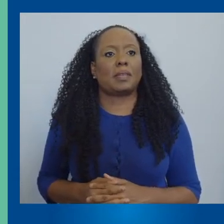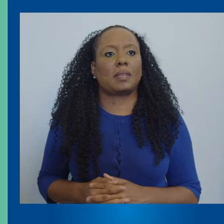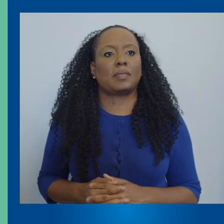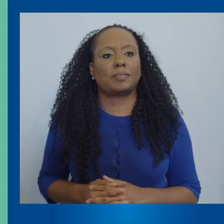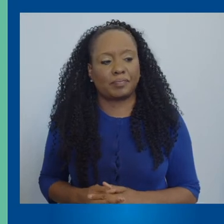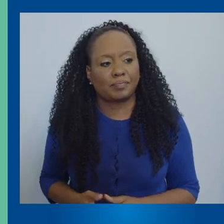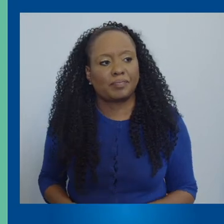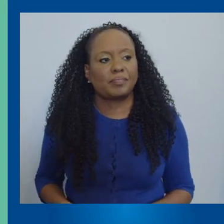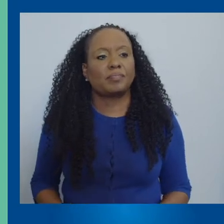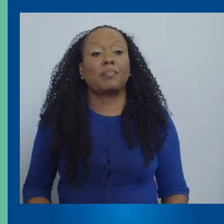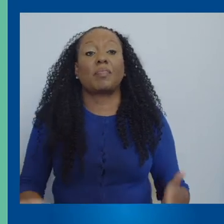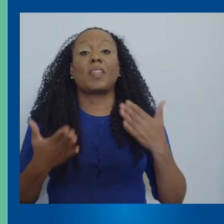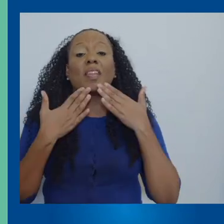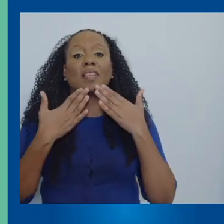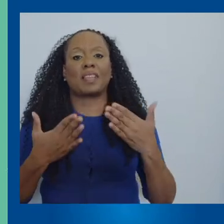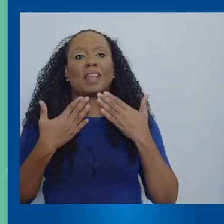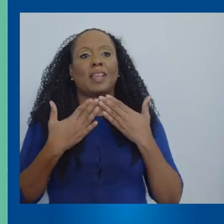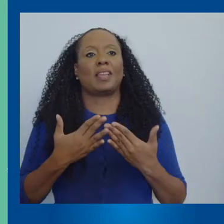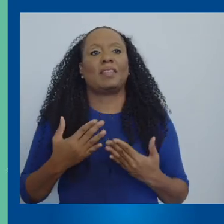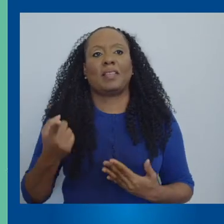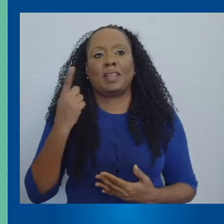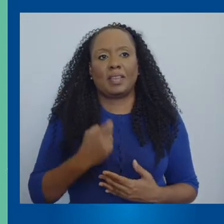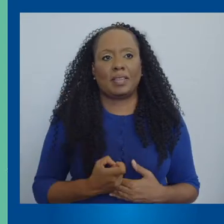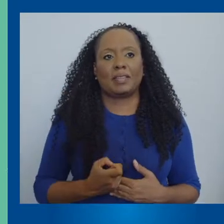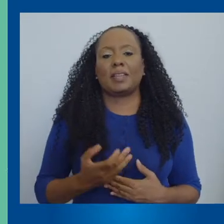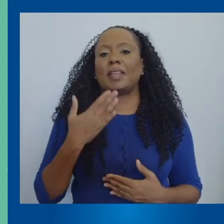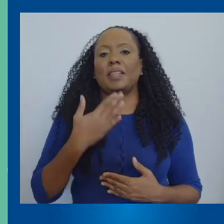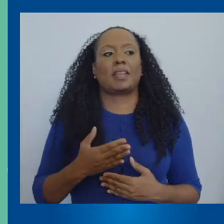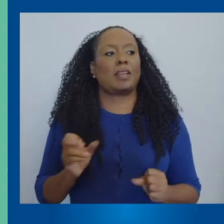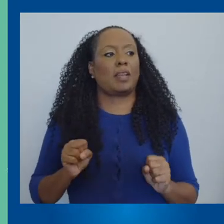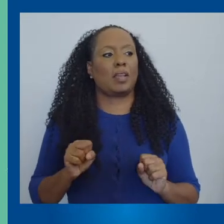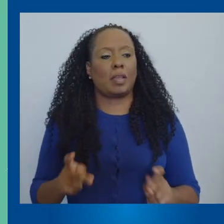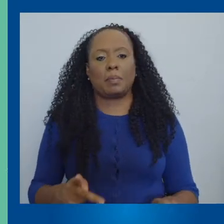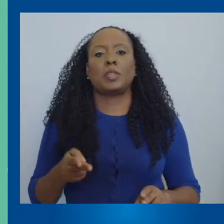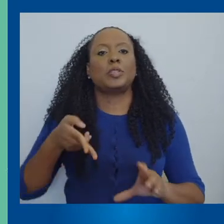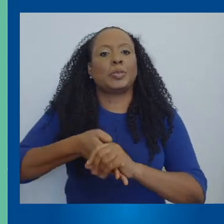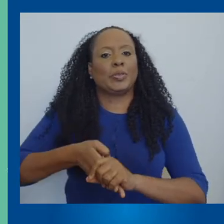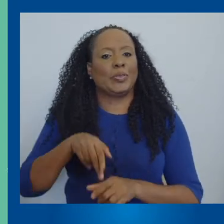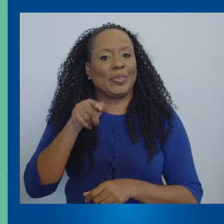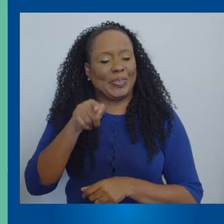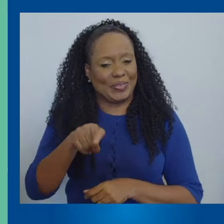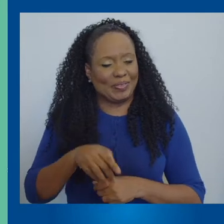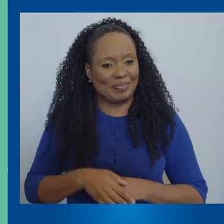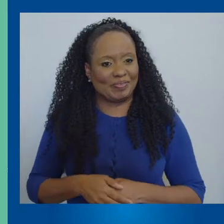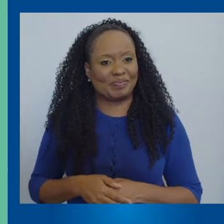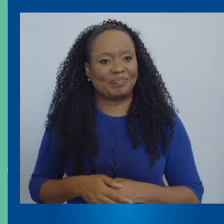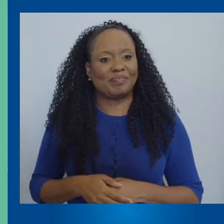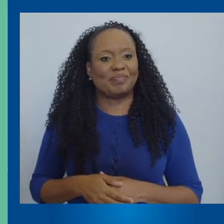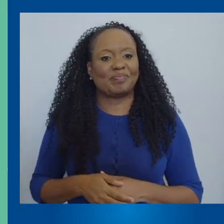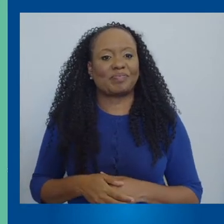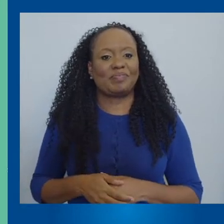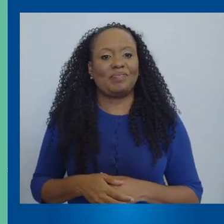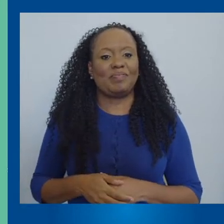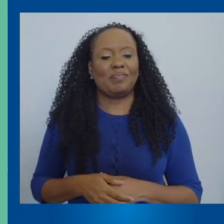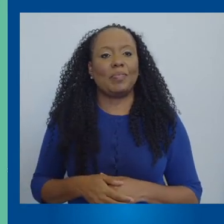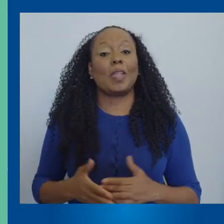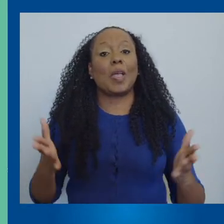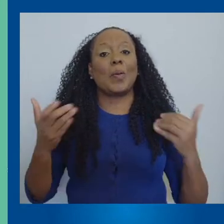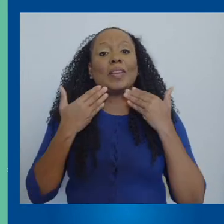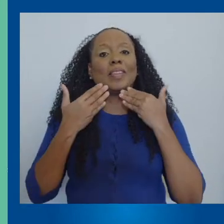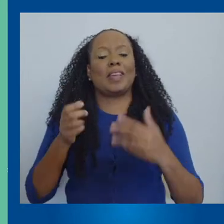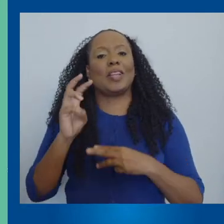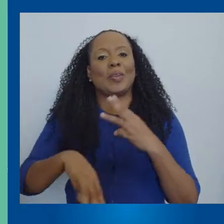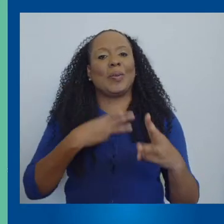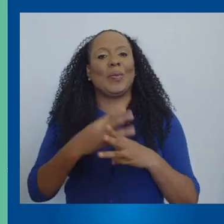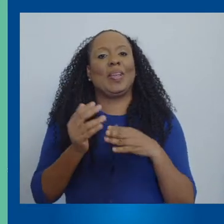Thank you very much for the question and for the opportunity to join you all. And I want to thank the Global Leaders